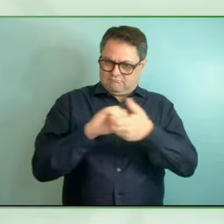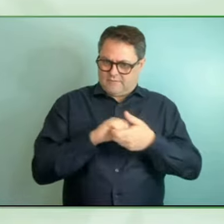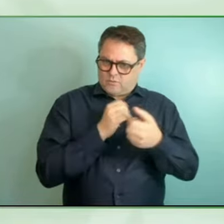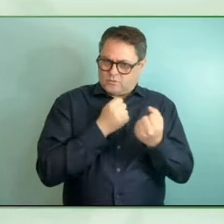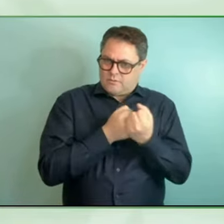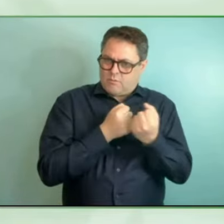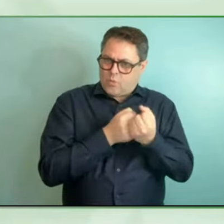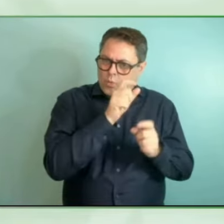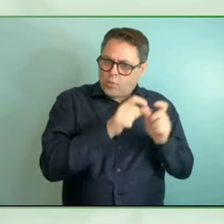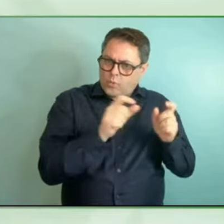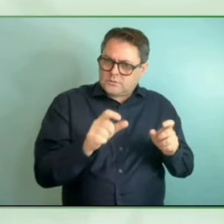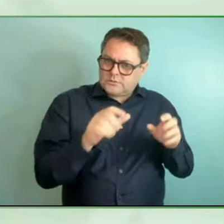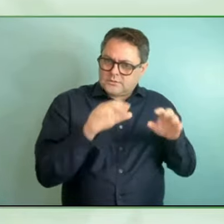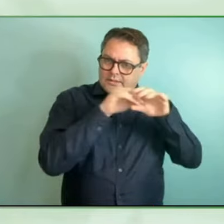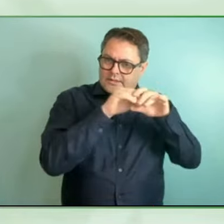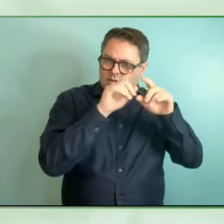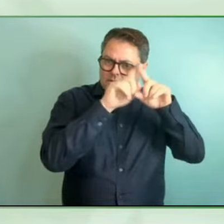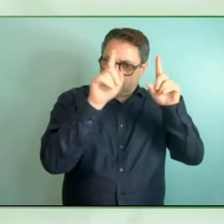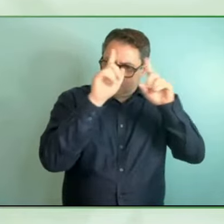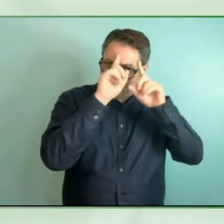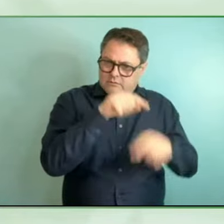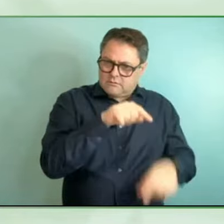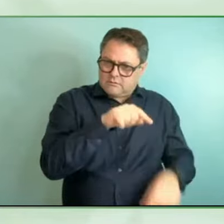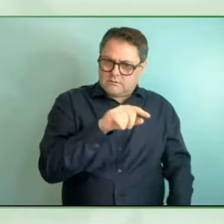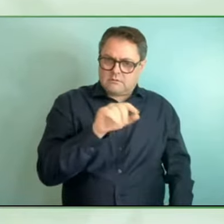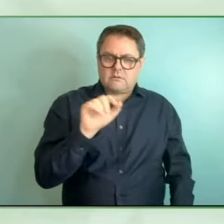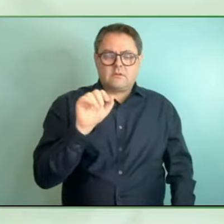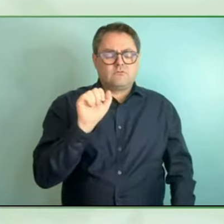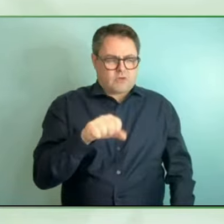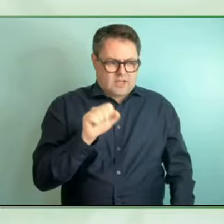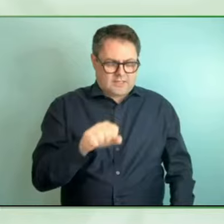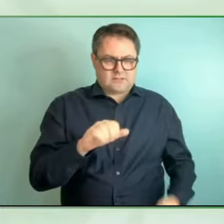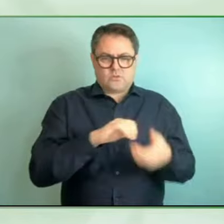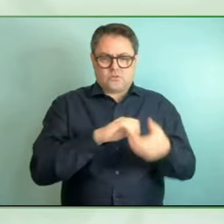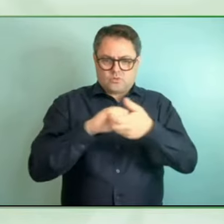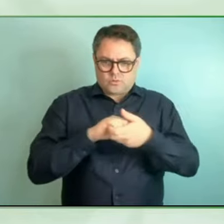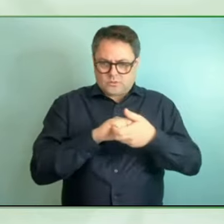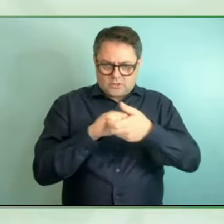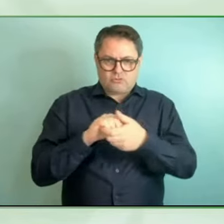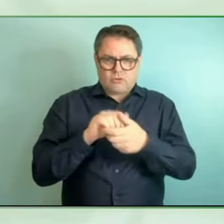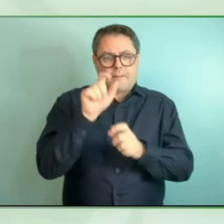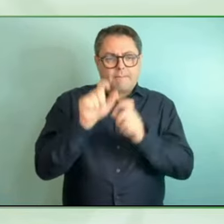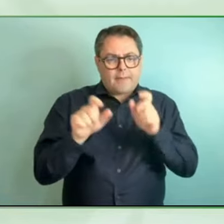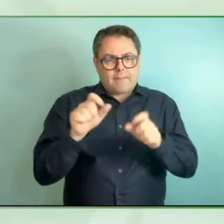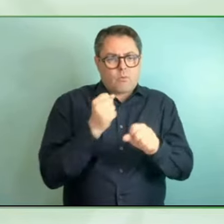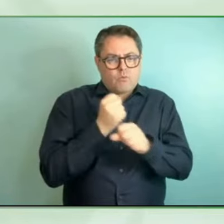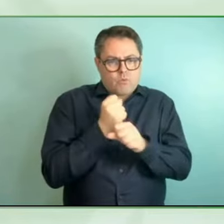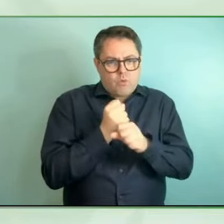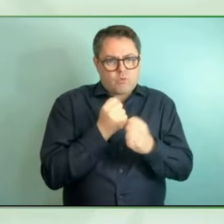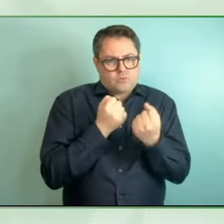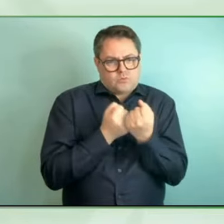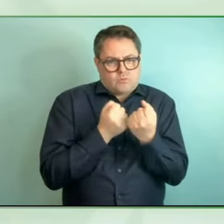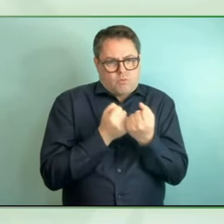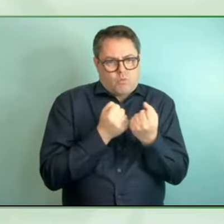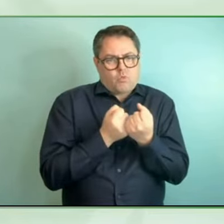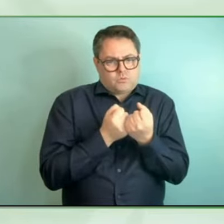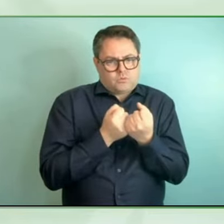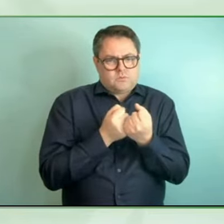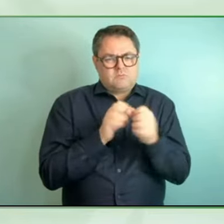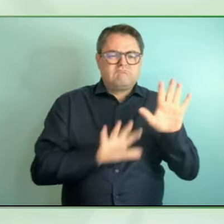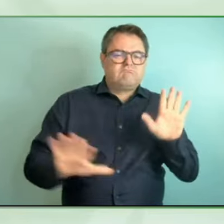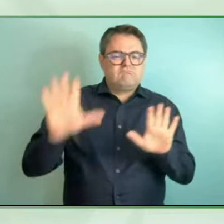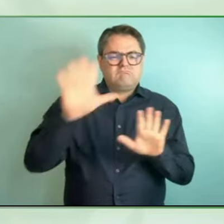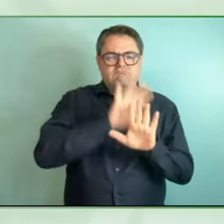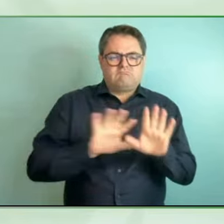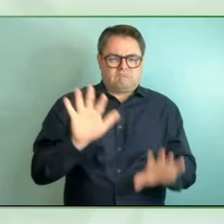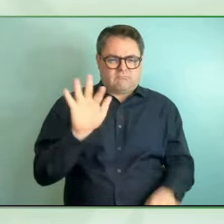in universities, right? Yeah, APACHE is the association of the people working in support centers all over France. Okay, perfect. For